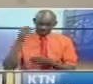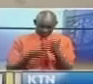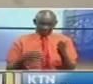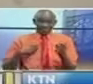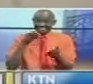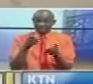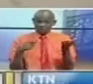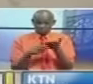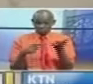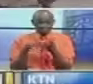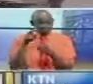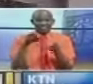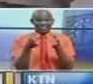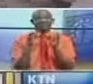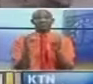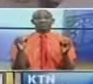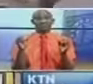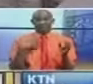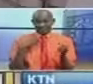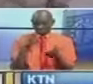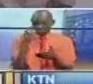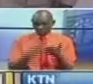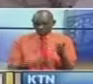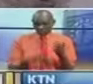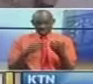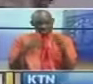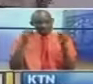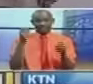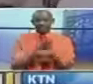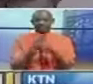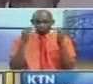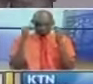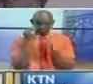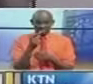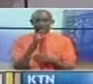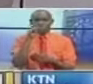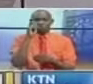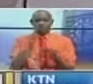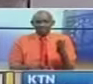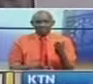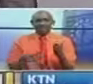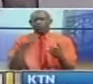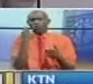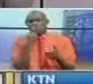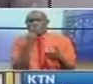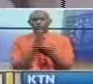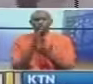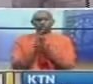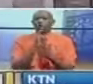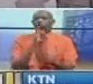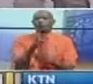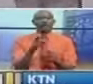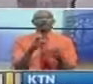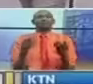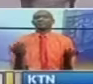technically, it does not exist. And with the fact that the president cannot be sued, questions abound as to who exactly today's orders